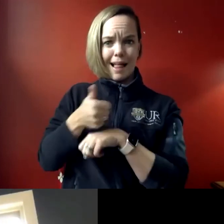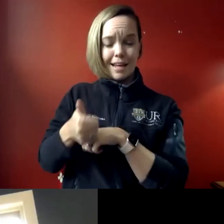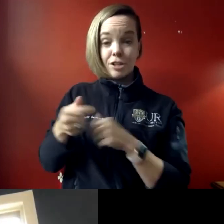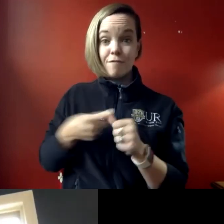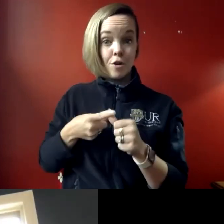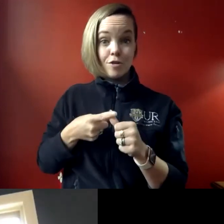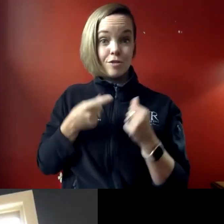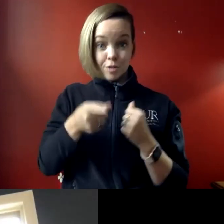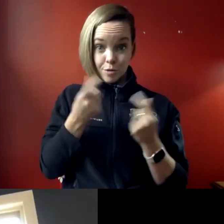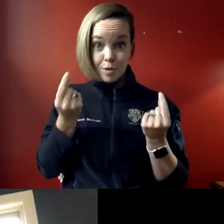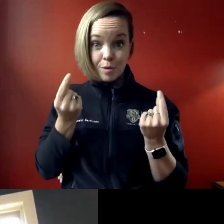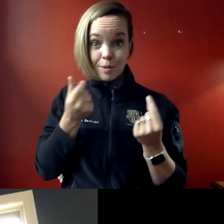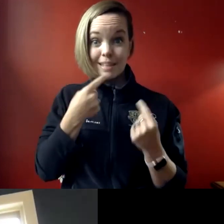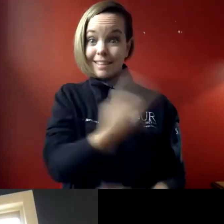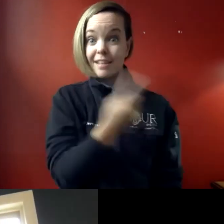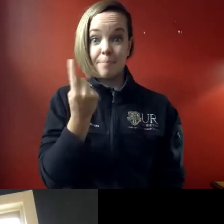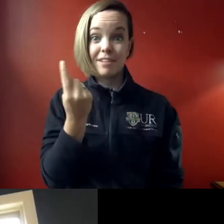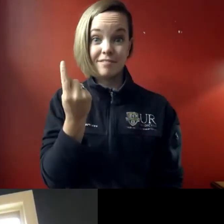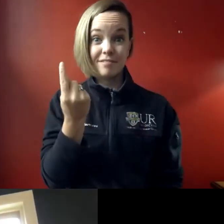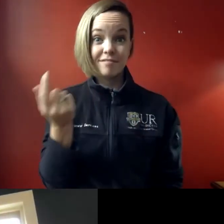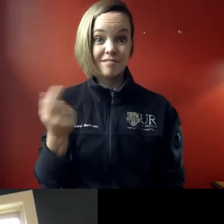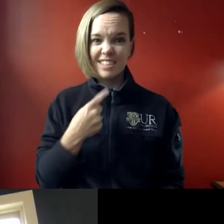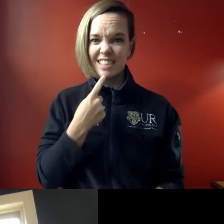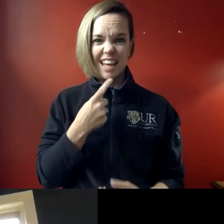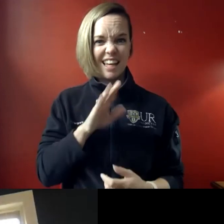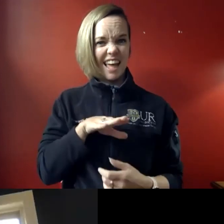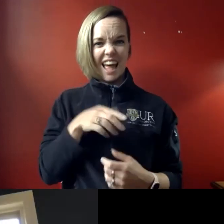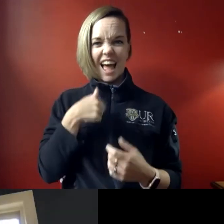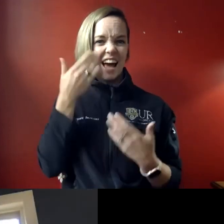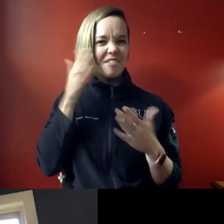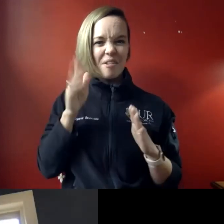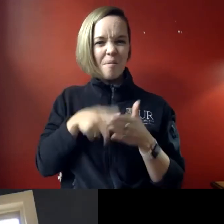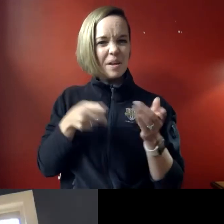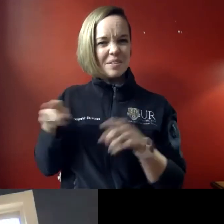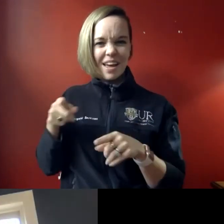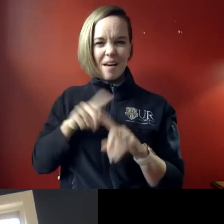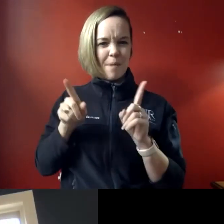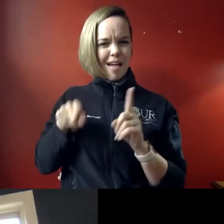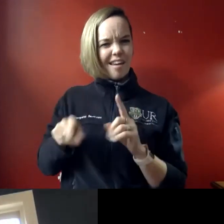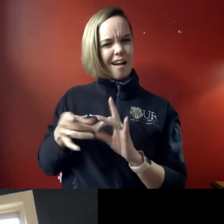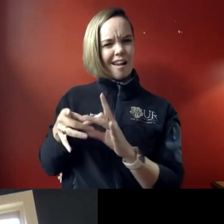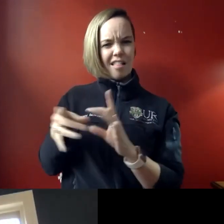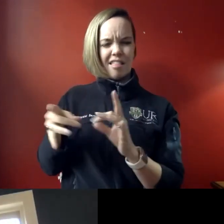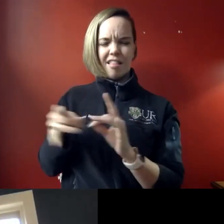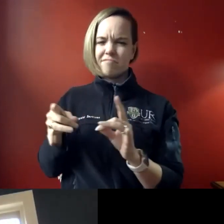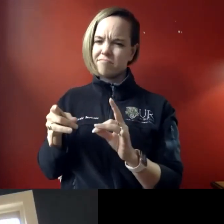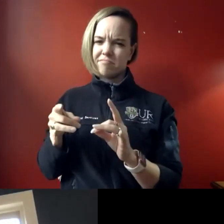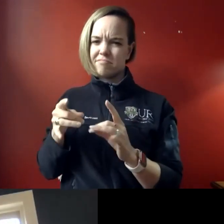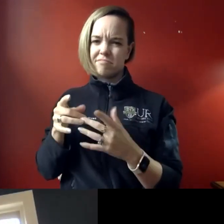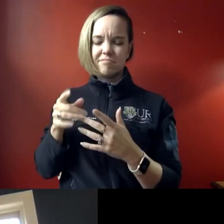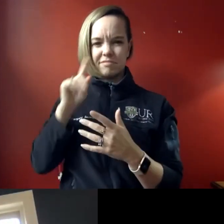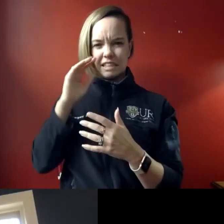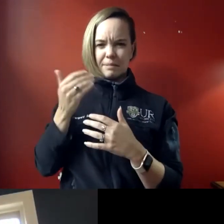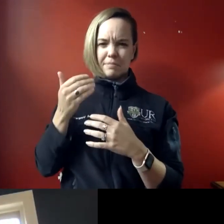someone about it. Say, I don't know, what's going on, but they're making all these allegations. That is a huge